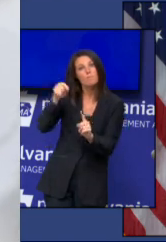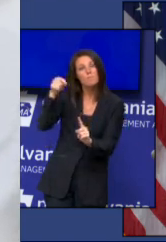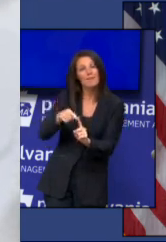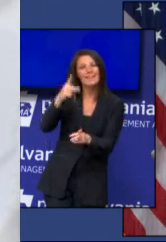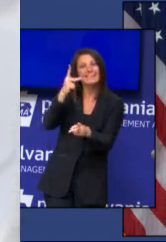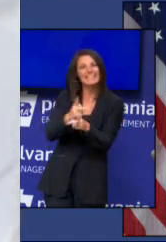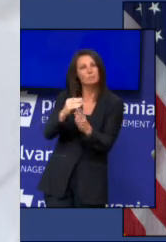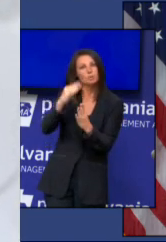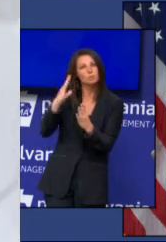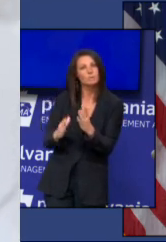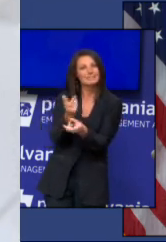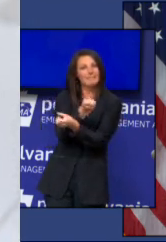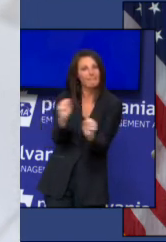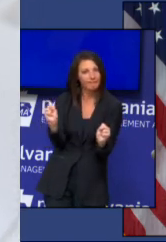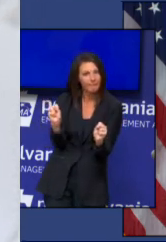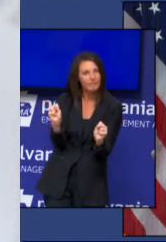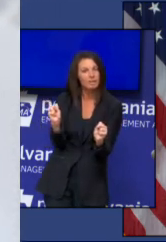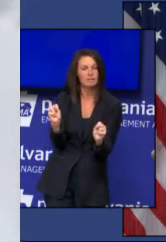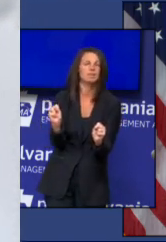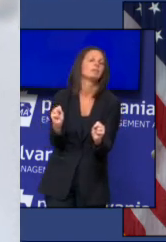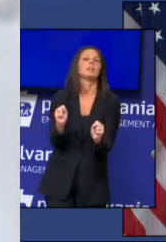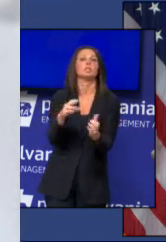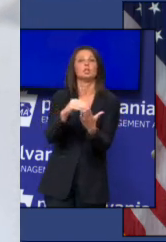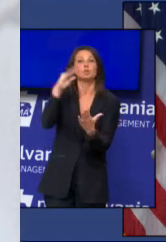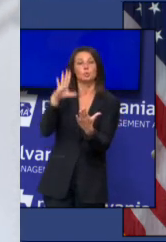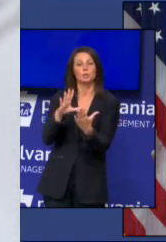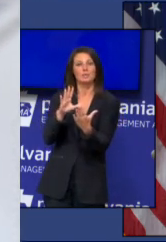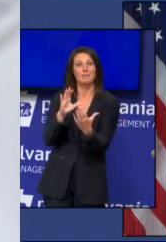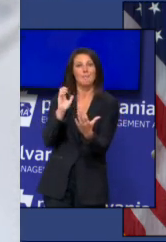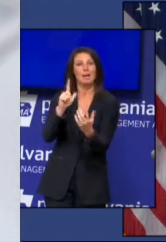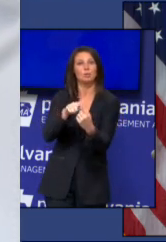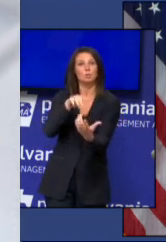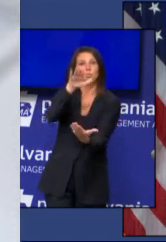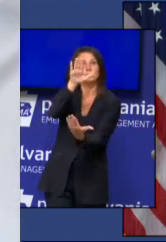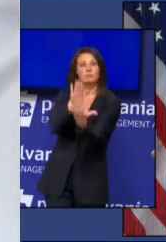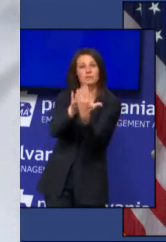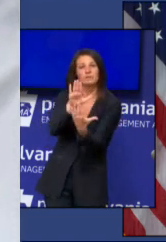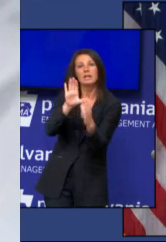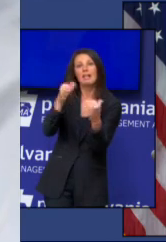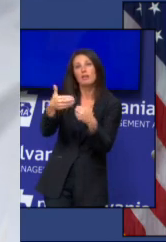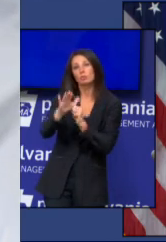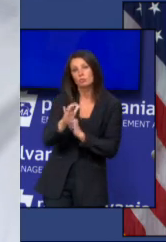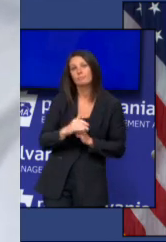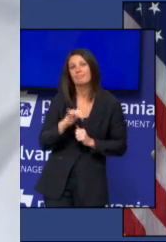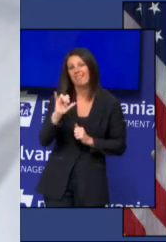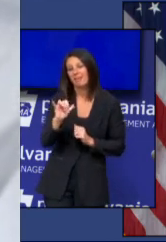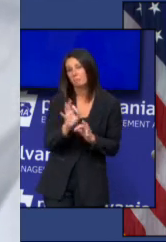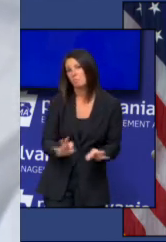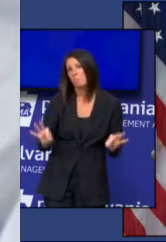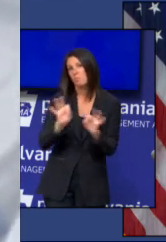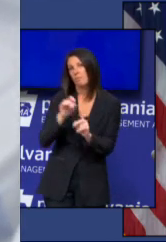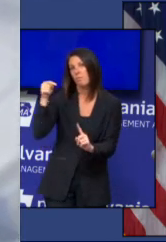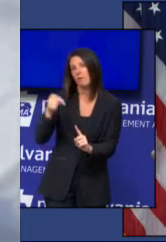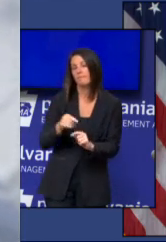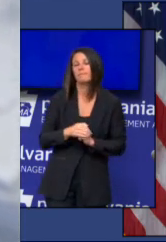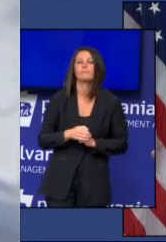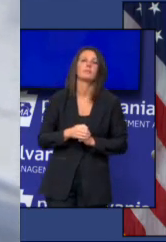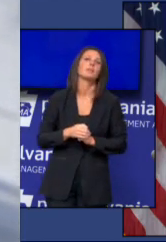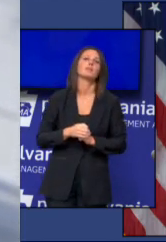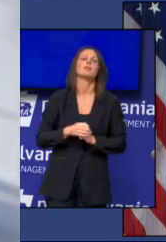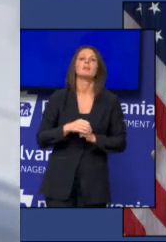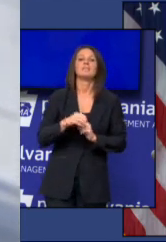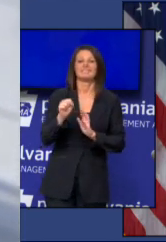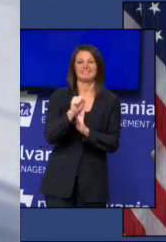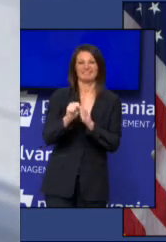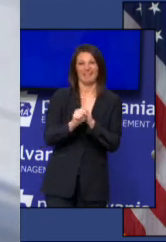keeping students safe and keeping students in the classroom. That's what we need to do. Our Commonwealth and our